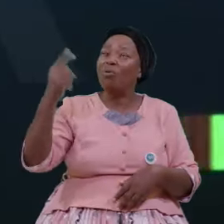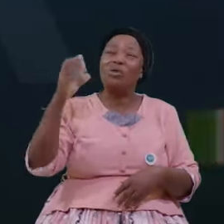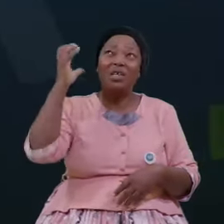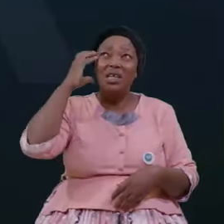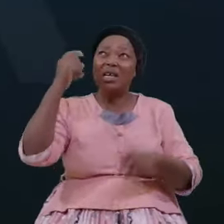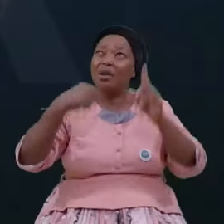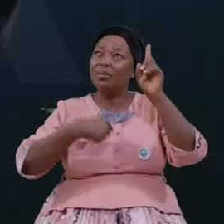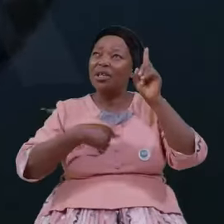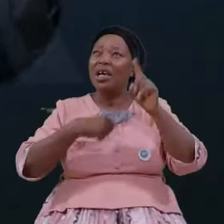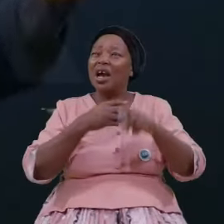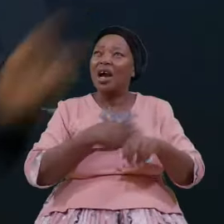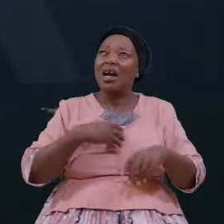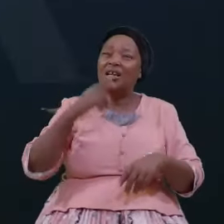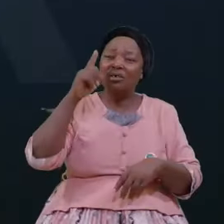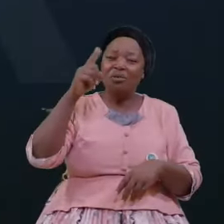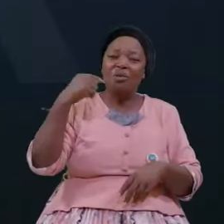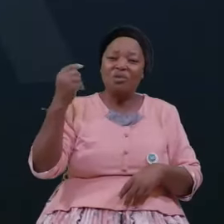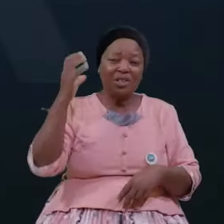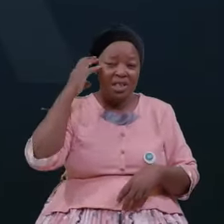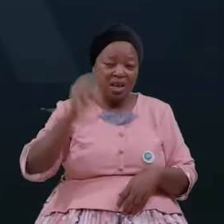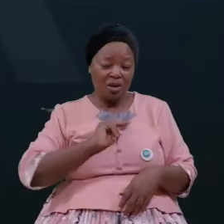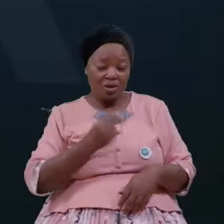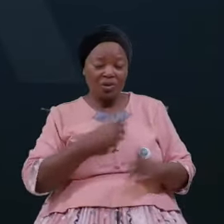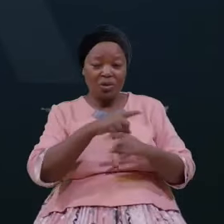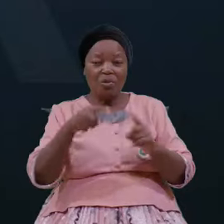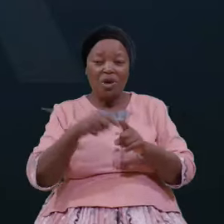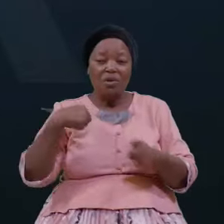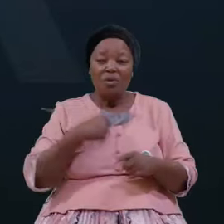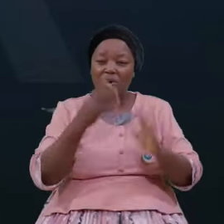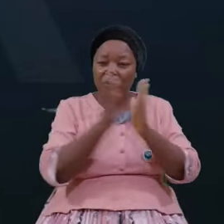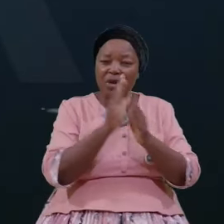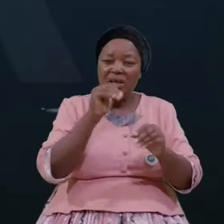always hear us when we pray in the name of Jesus.